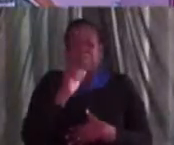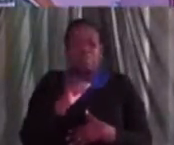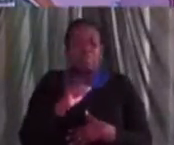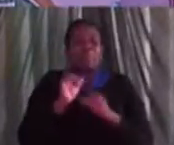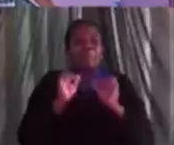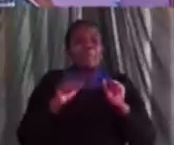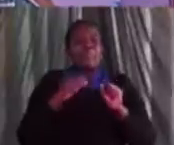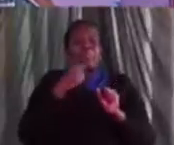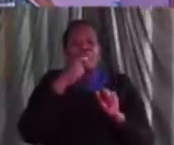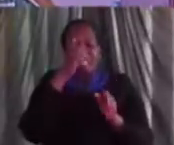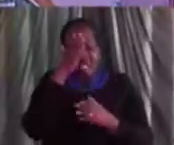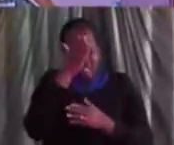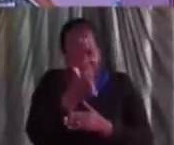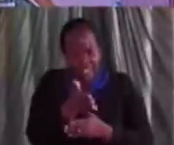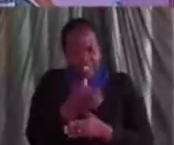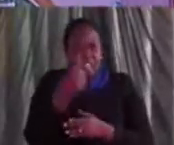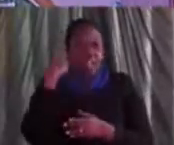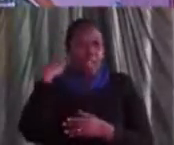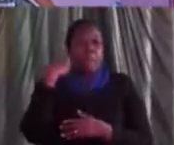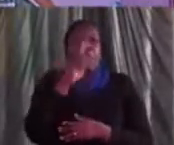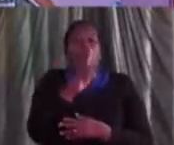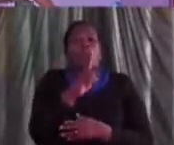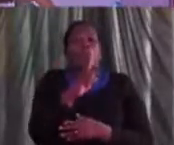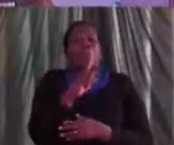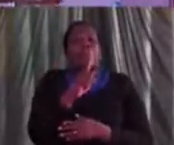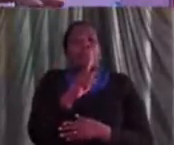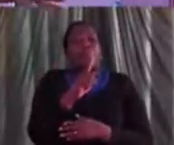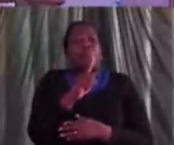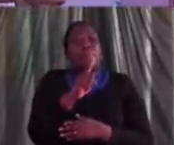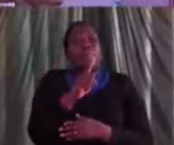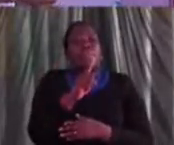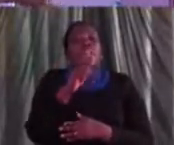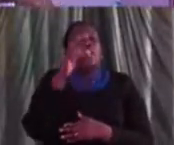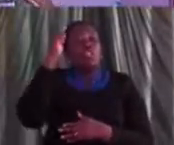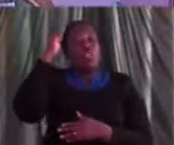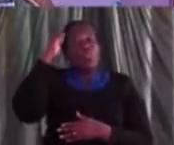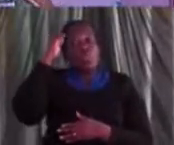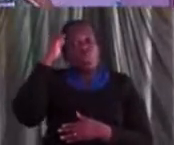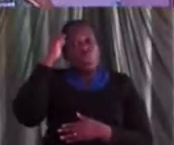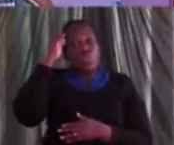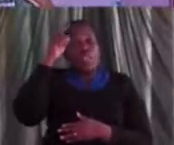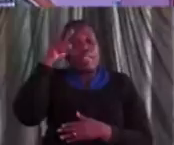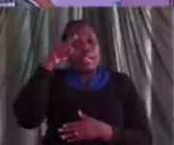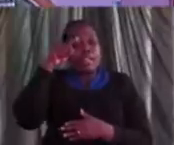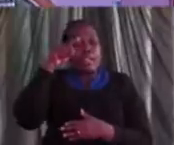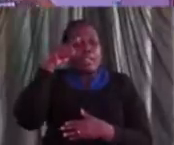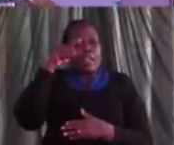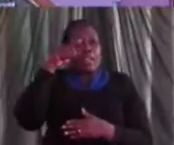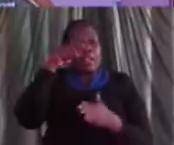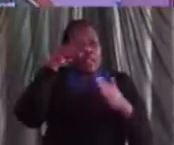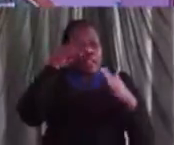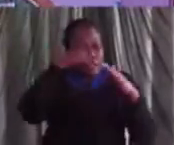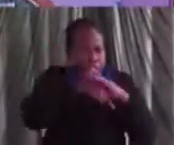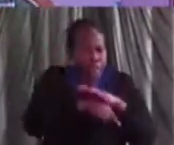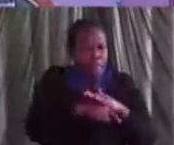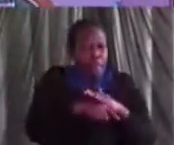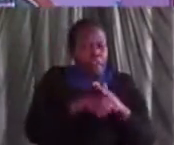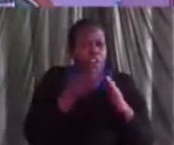you that one, you know the periphery of the matter. The matter was more